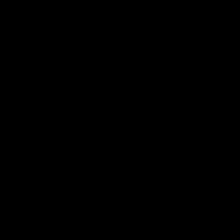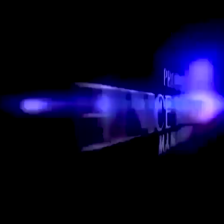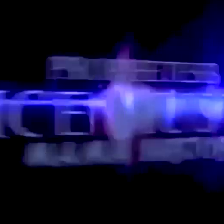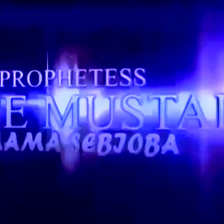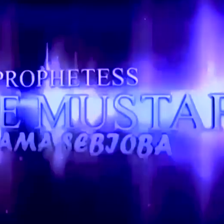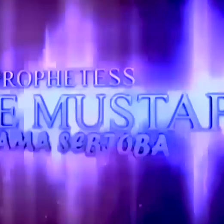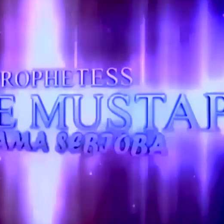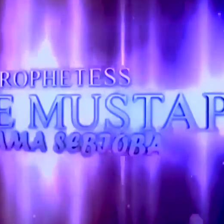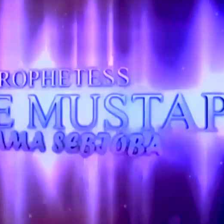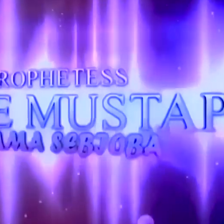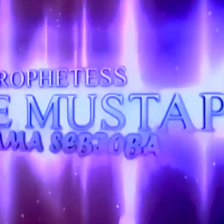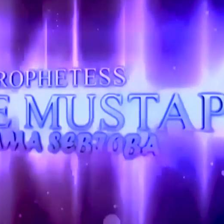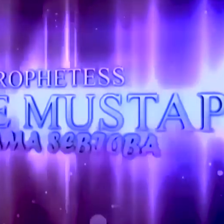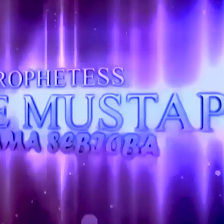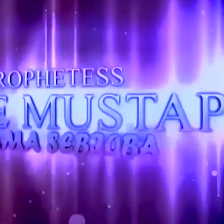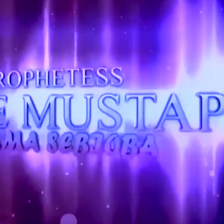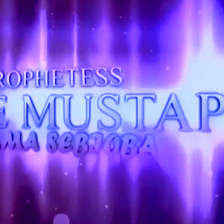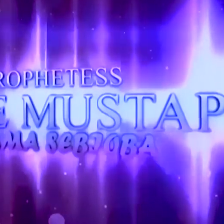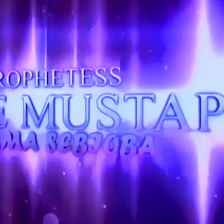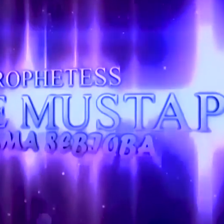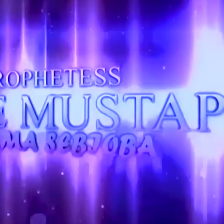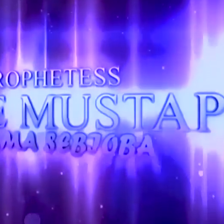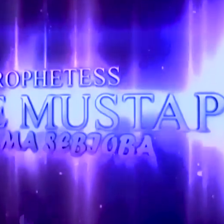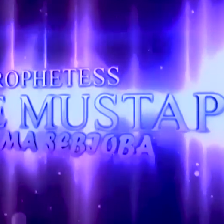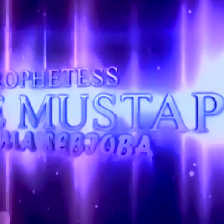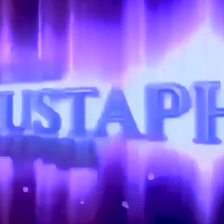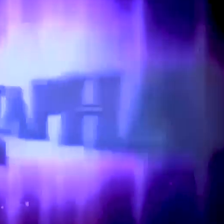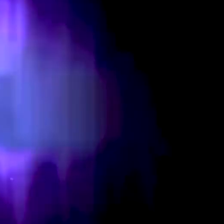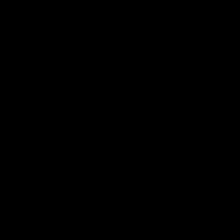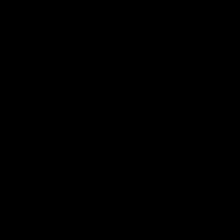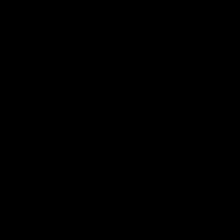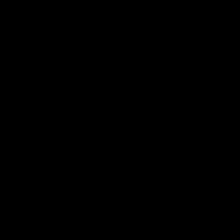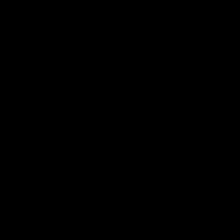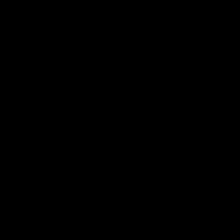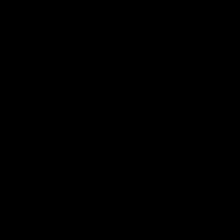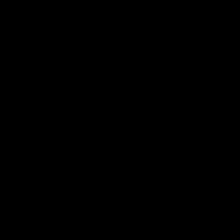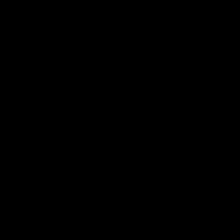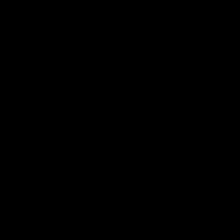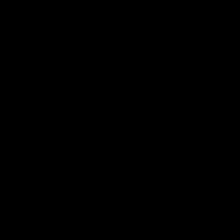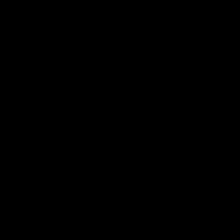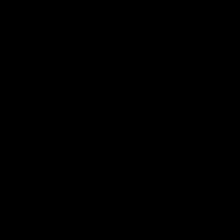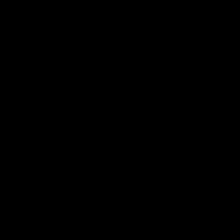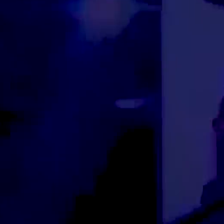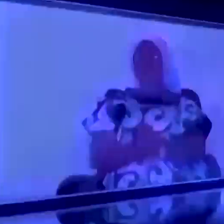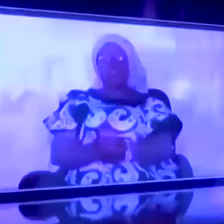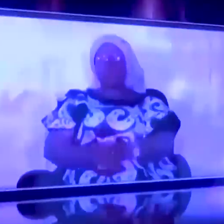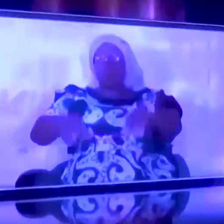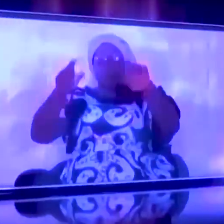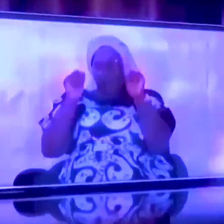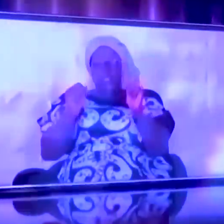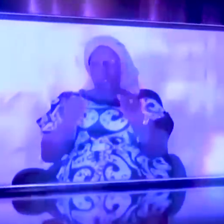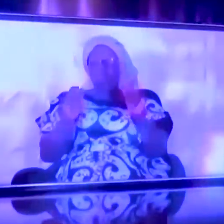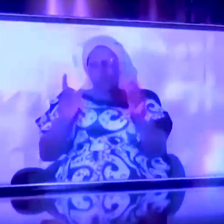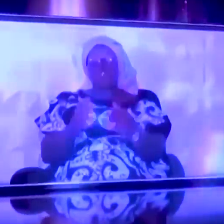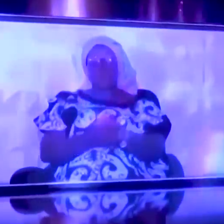aye re ni oruko Jesu lone ani lone loruko Jesu o ya pare amen padia